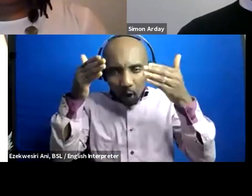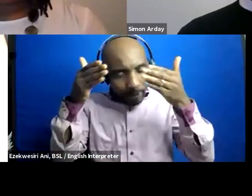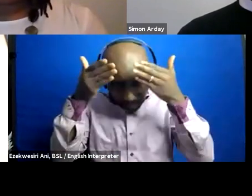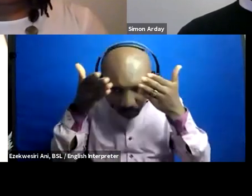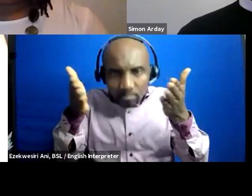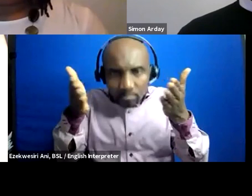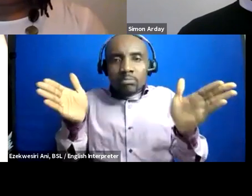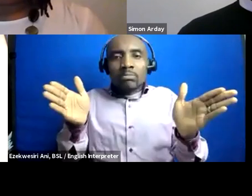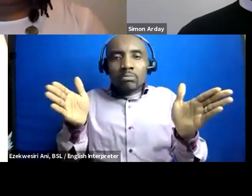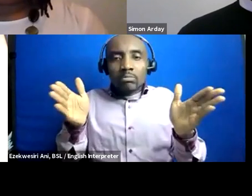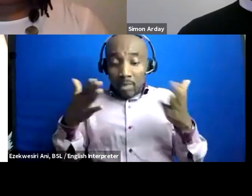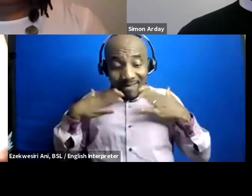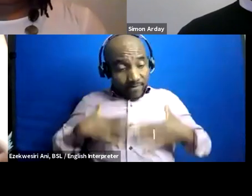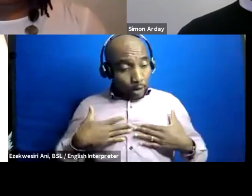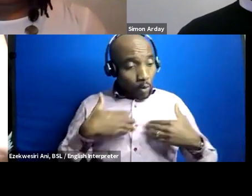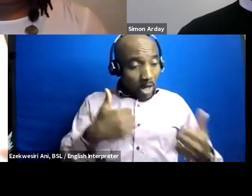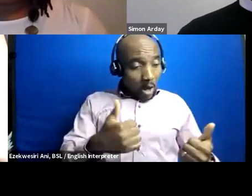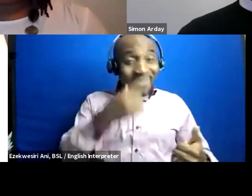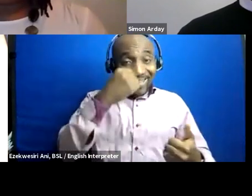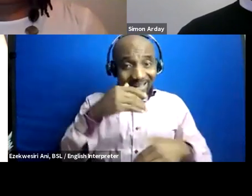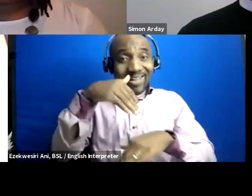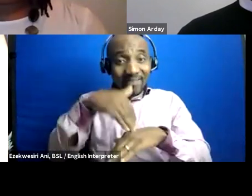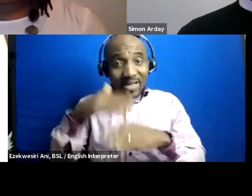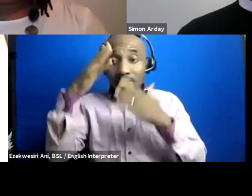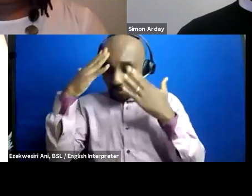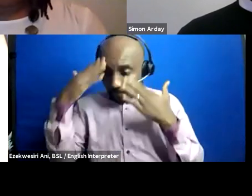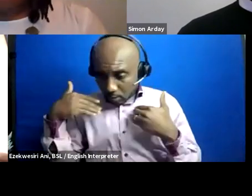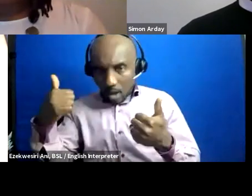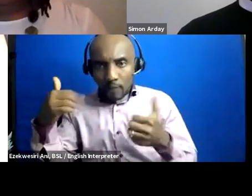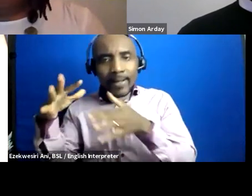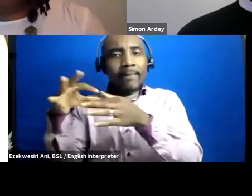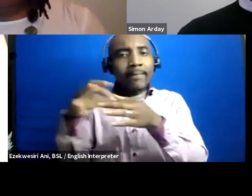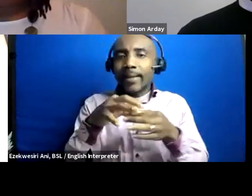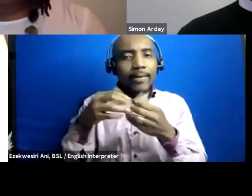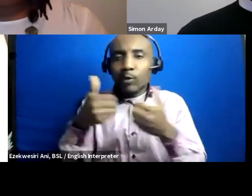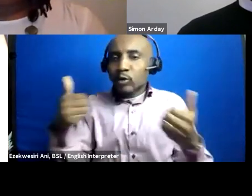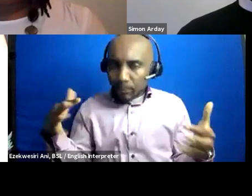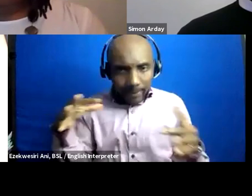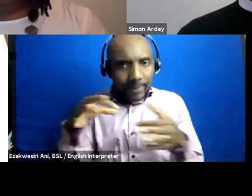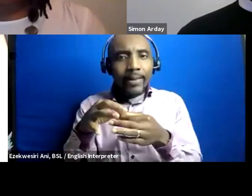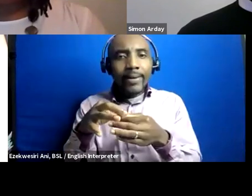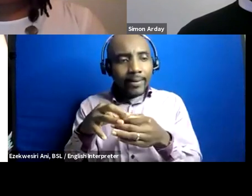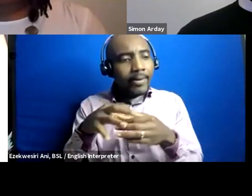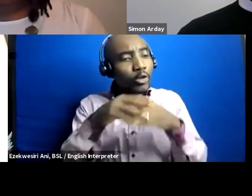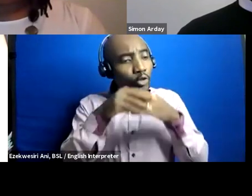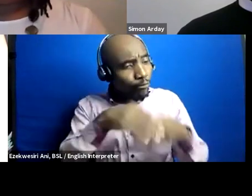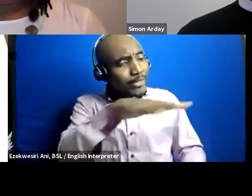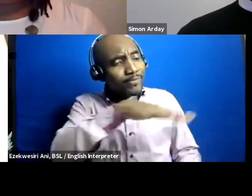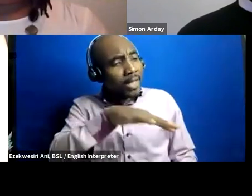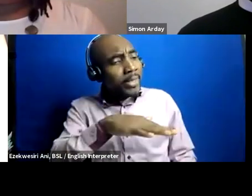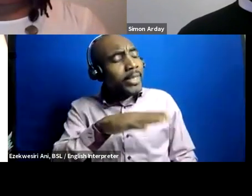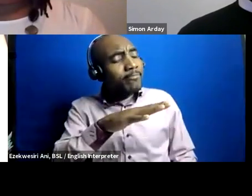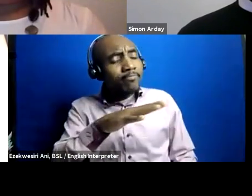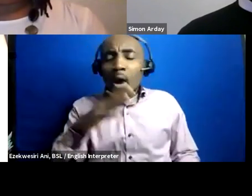health. You know, it's all connected. So I think my advice to friends and family is don't disconnect mental